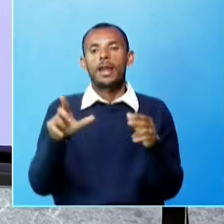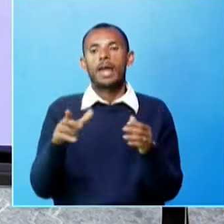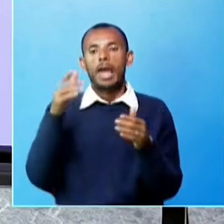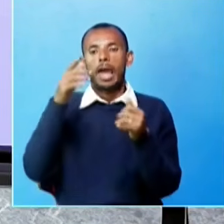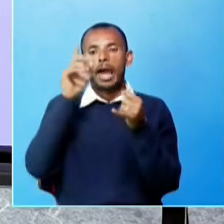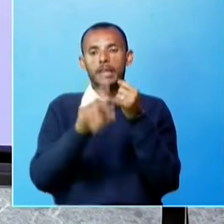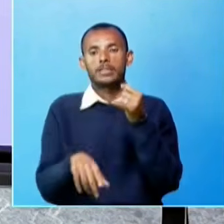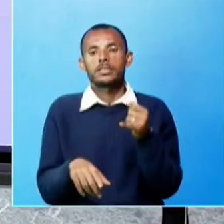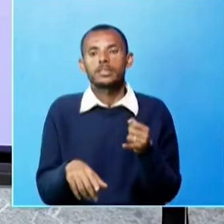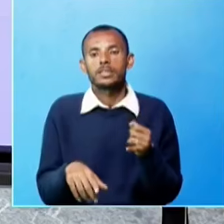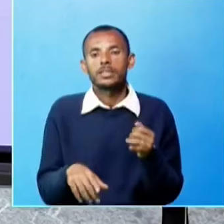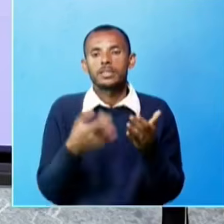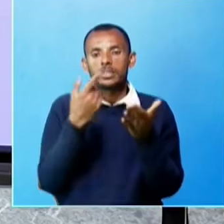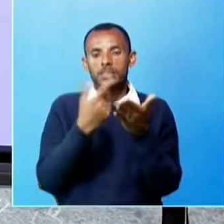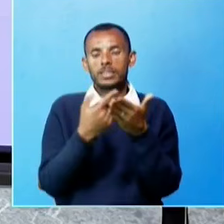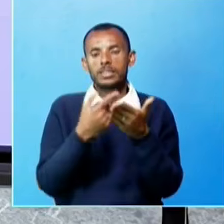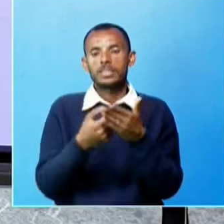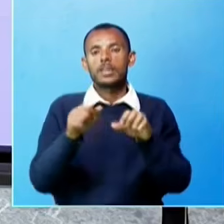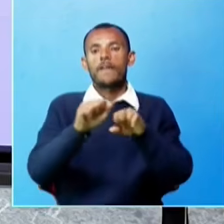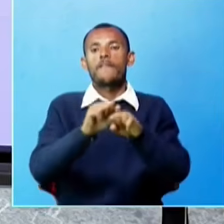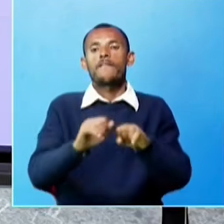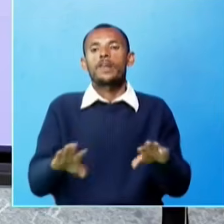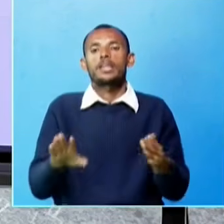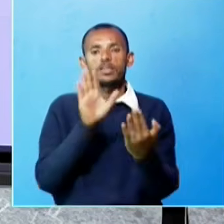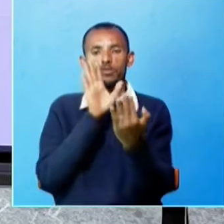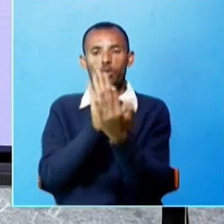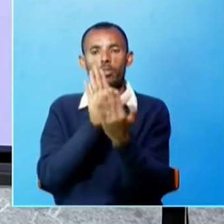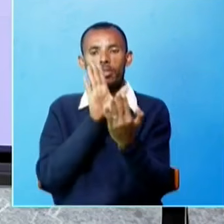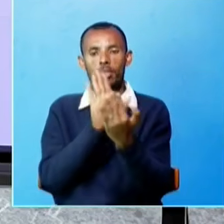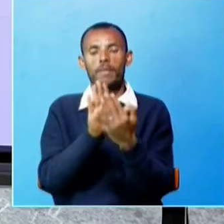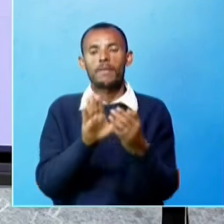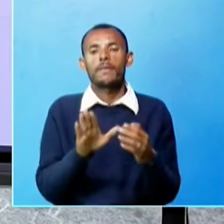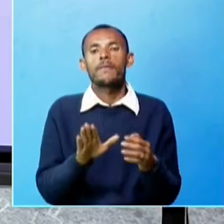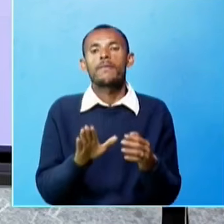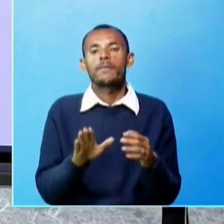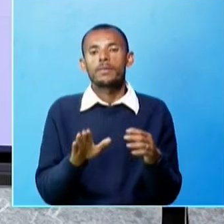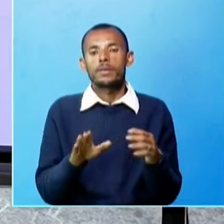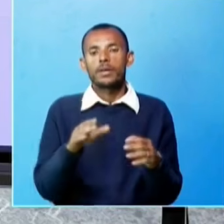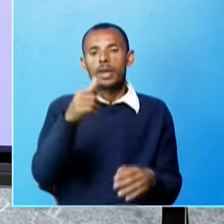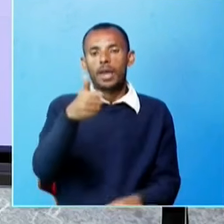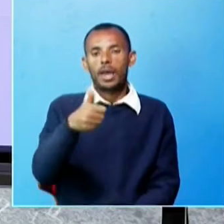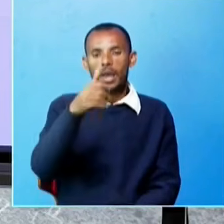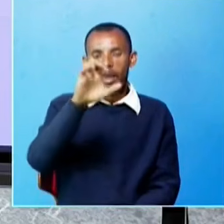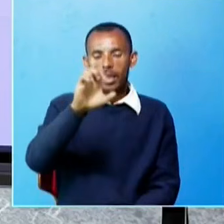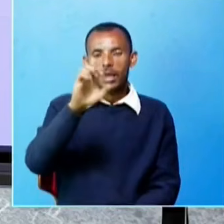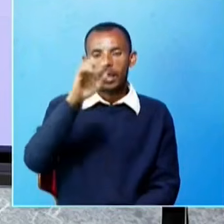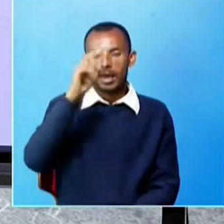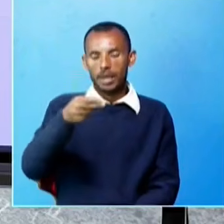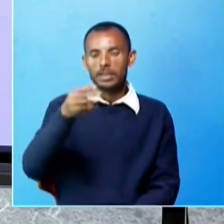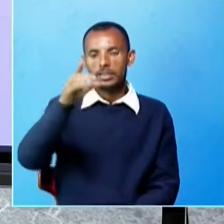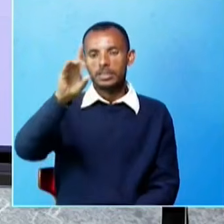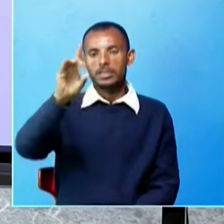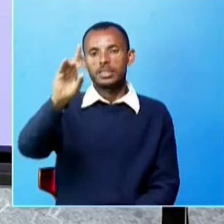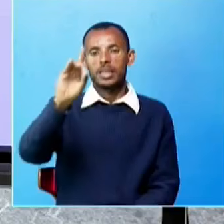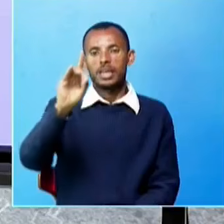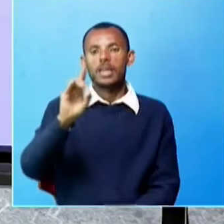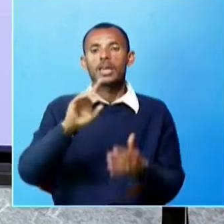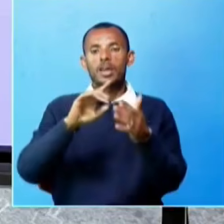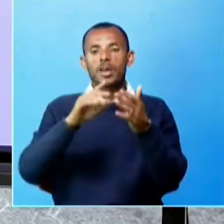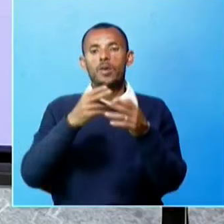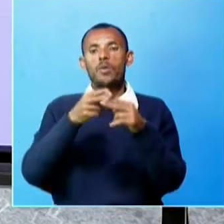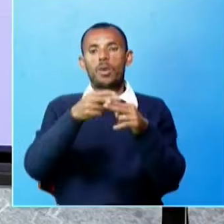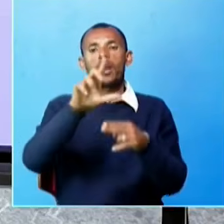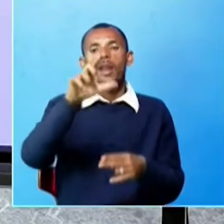faces? Okay, this face, the front face, AEHD is a lateral